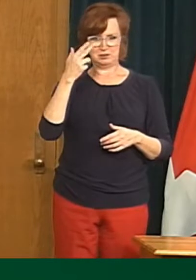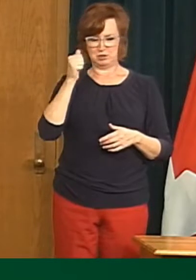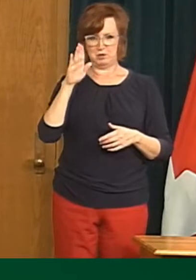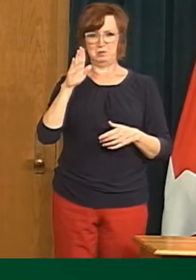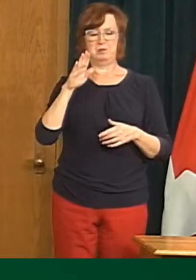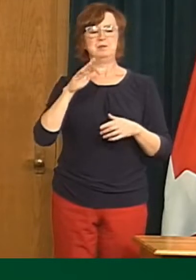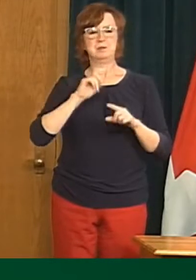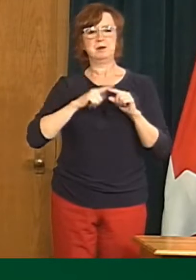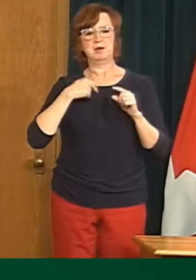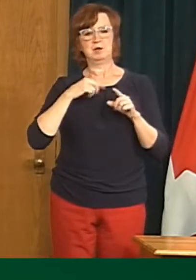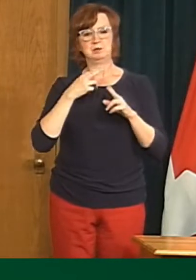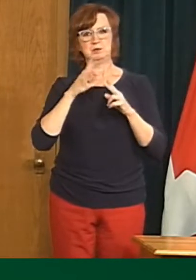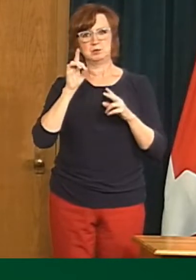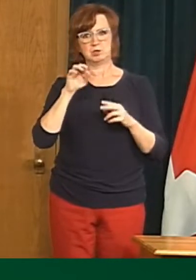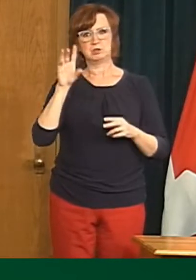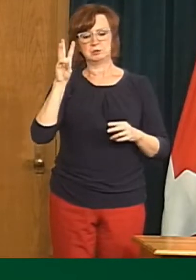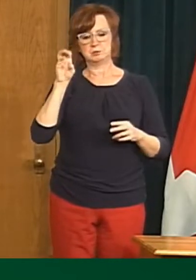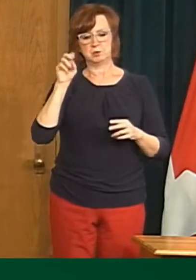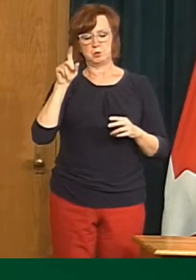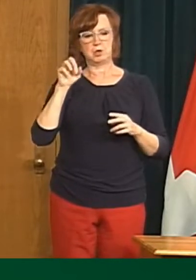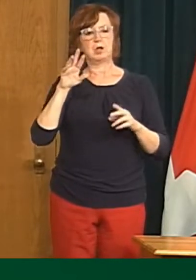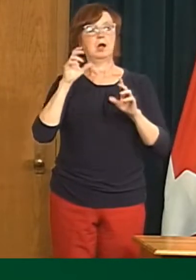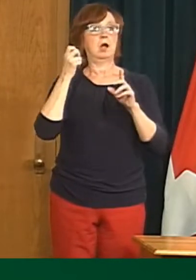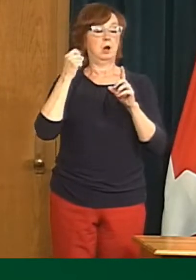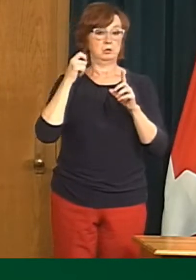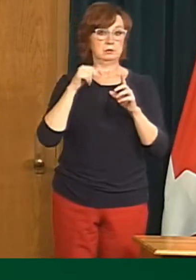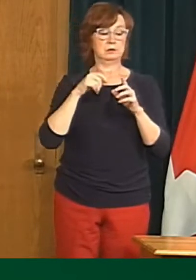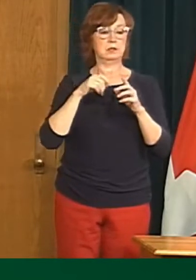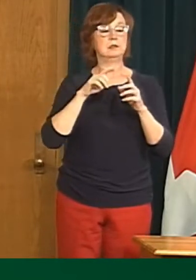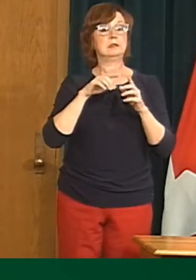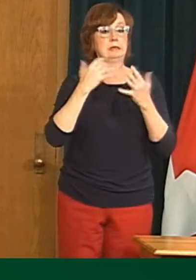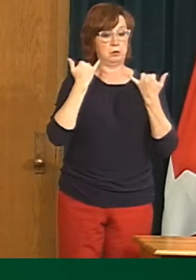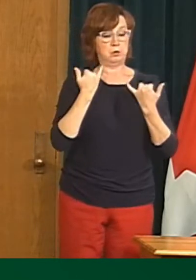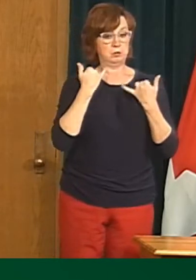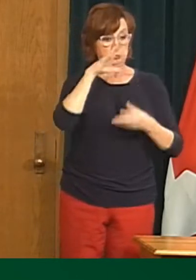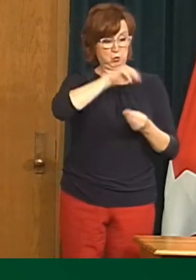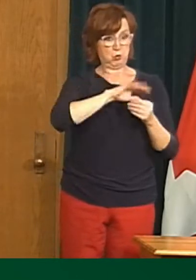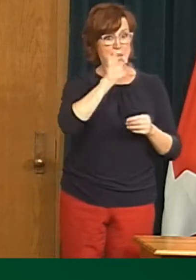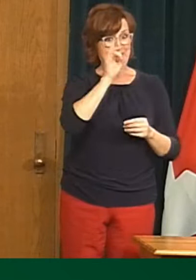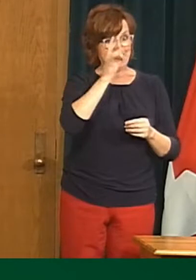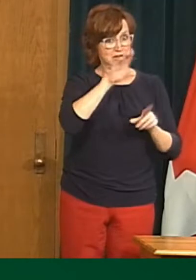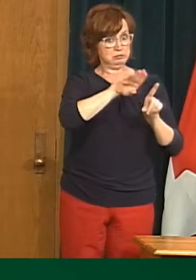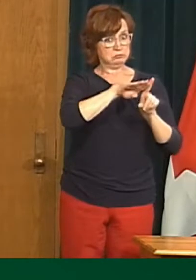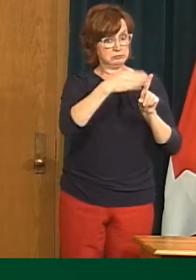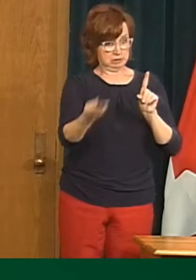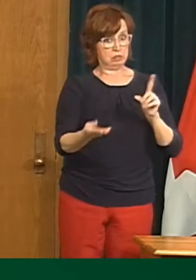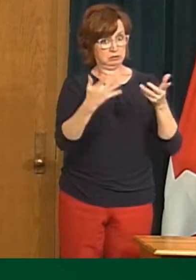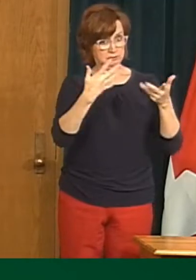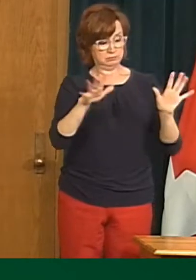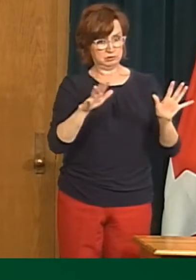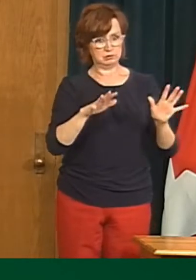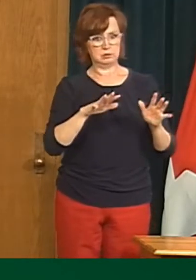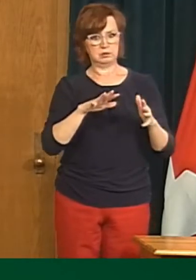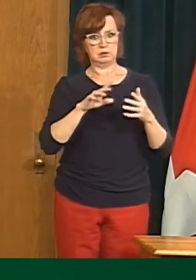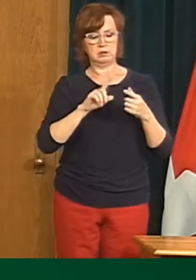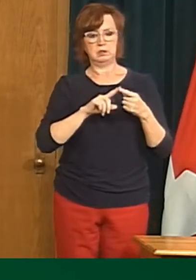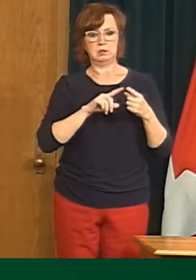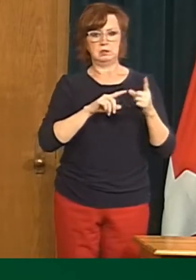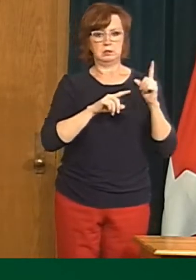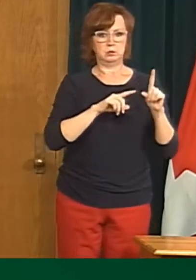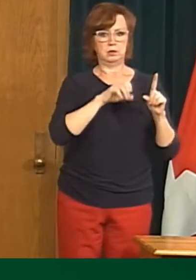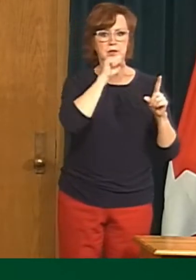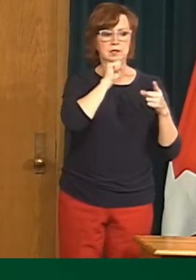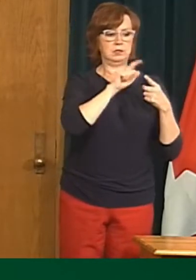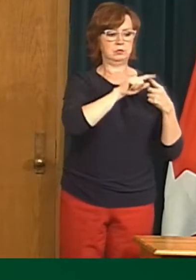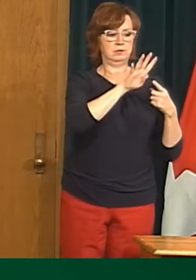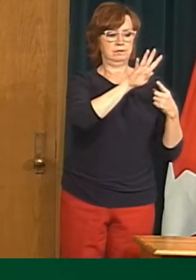am confirming that there are 8 deaths. We have one death in an age range from 40 to